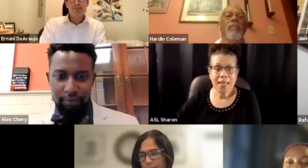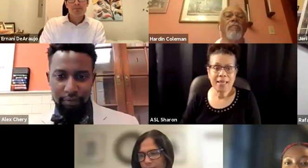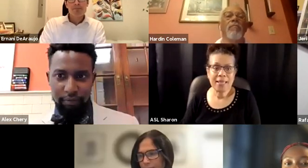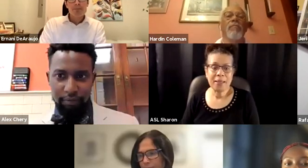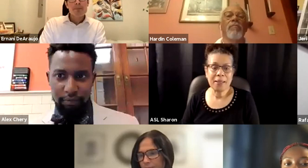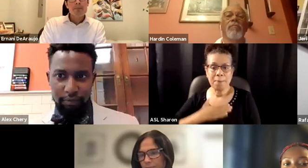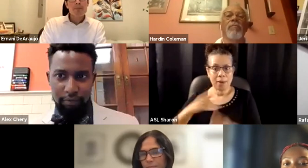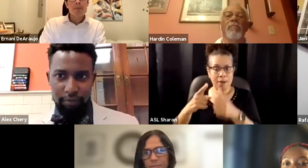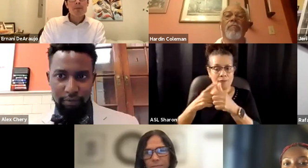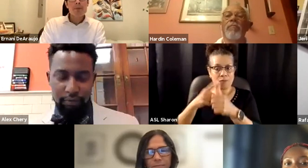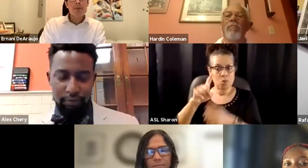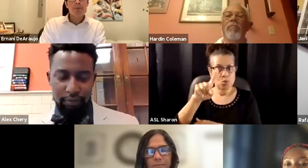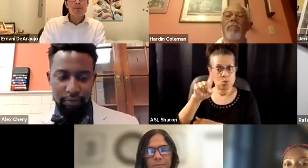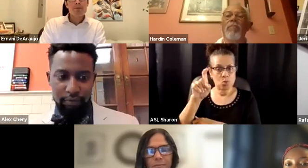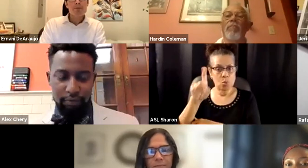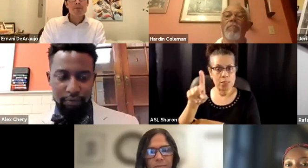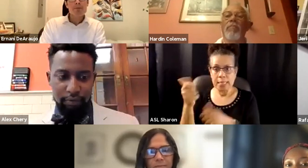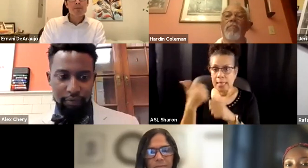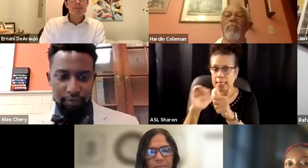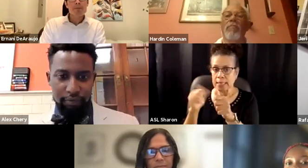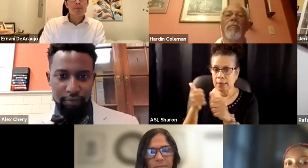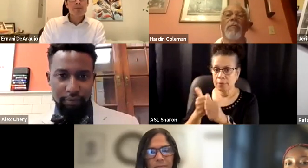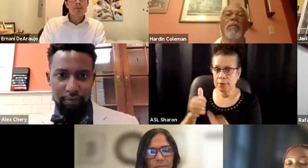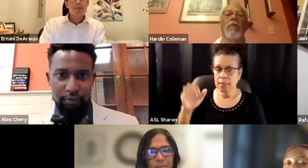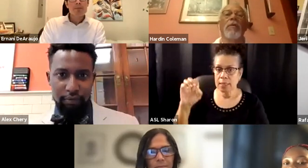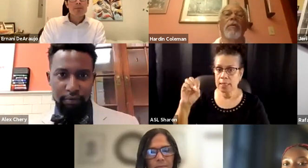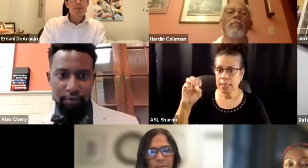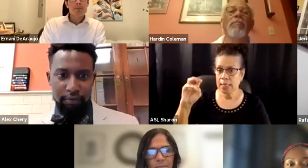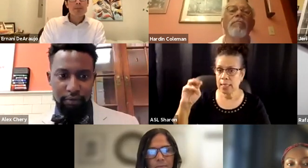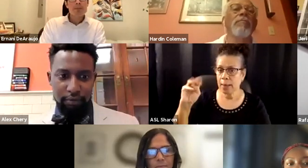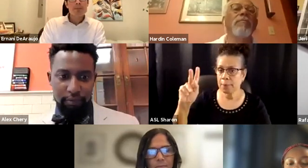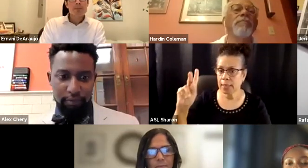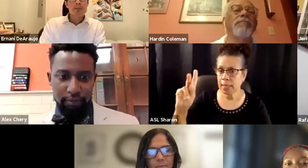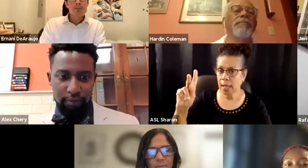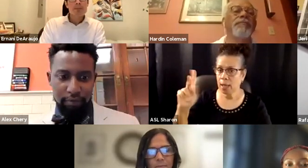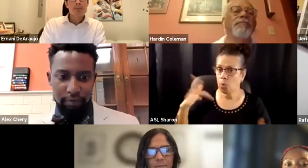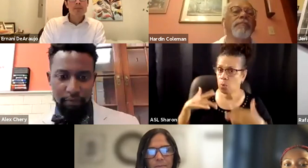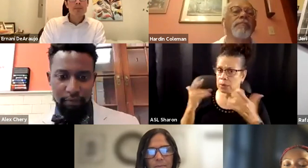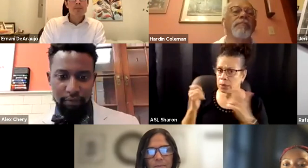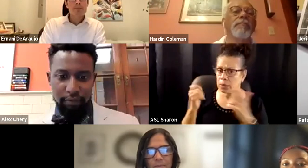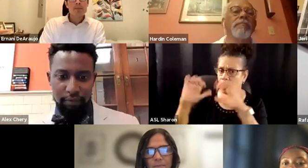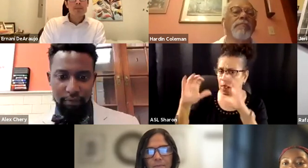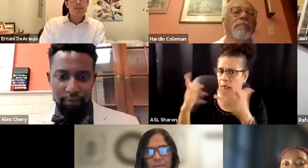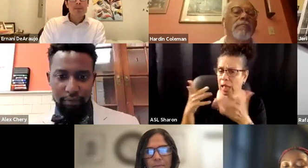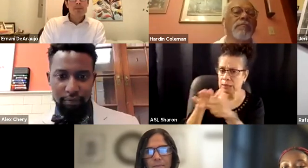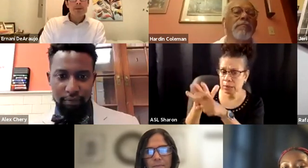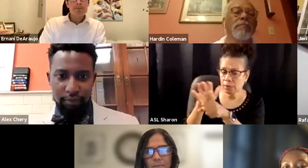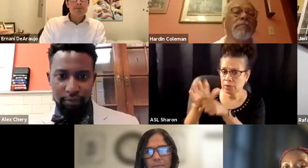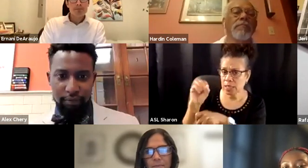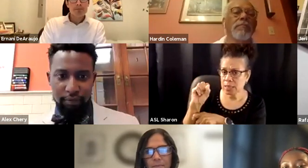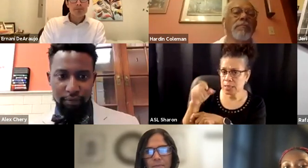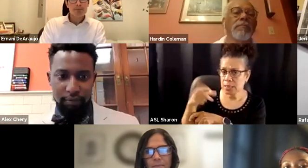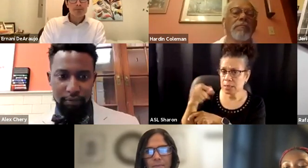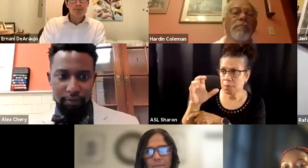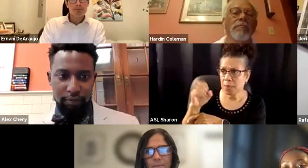my first question is about is there any updates on emk so how are their classes going is there enough space for the students especially given